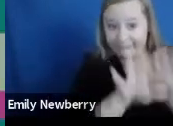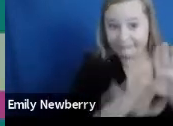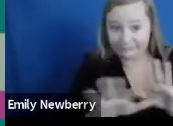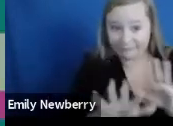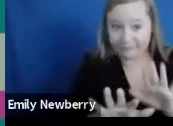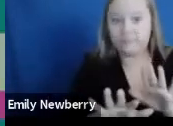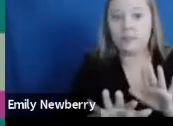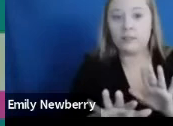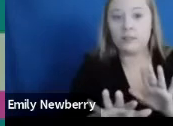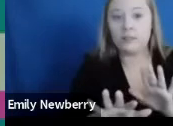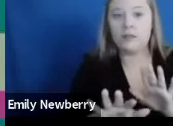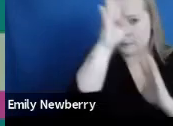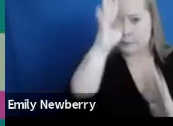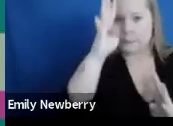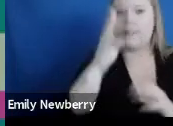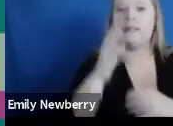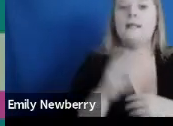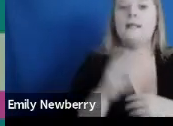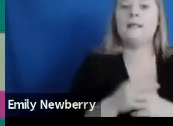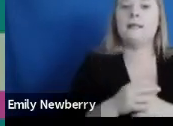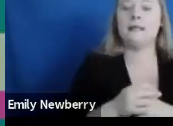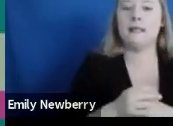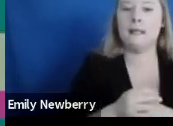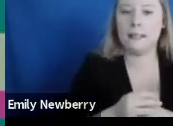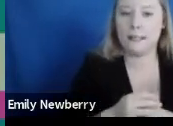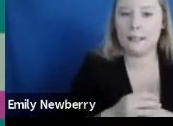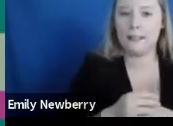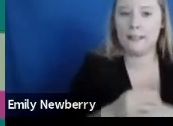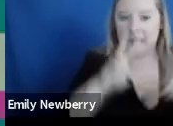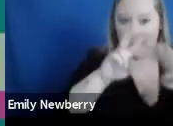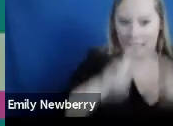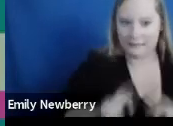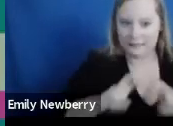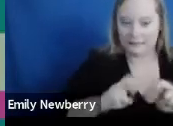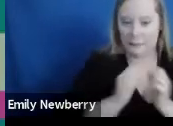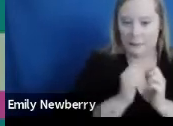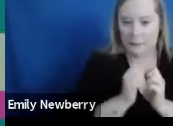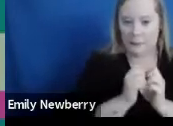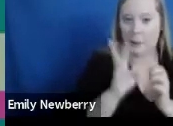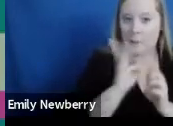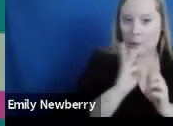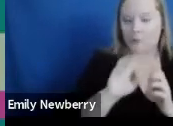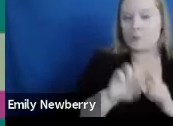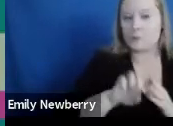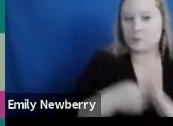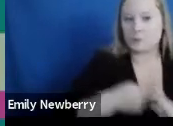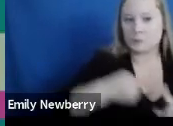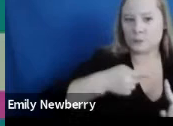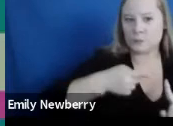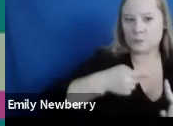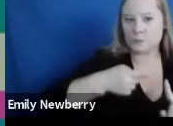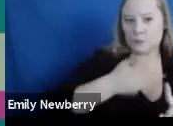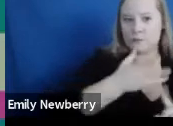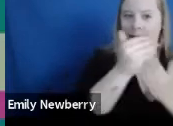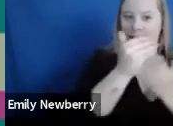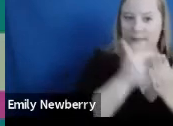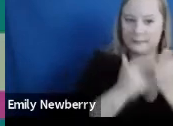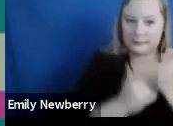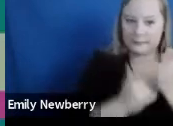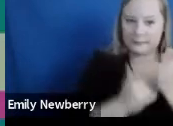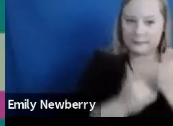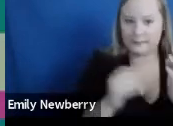create the stack visualization for the water sources, and then also a data repository, and there'll be a final